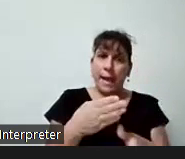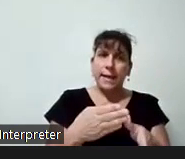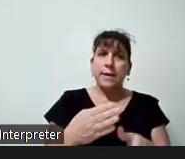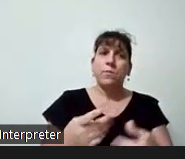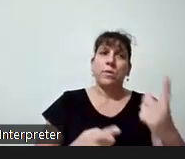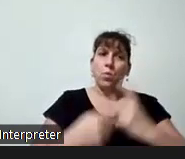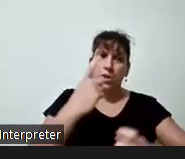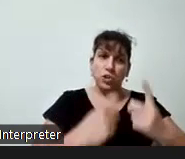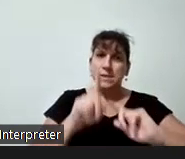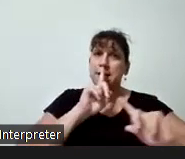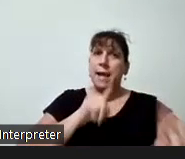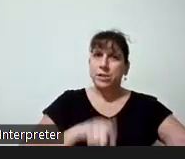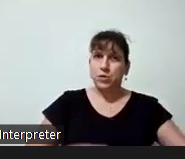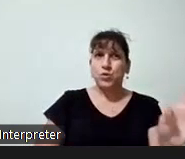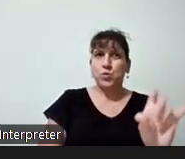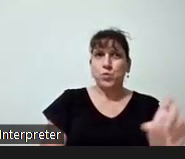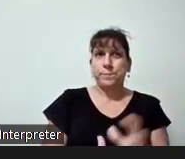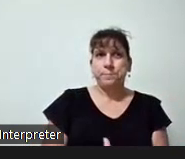a Q&A session as well.